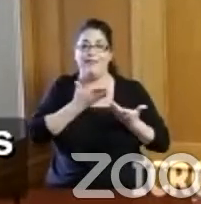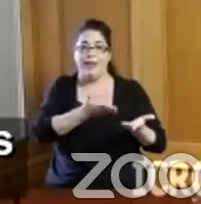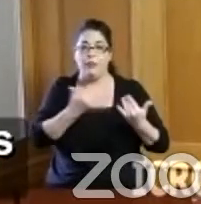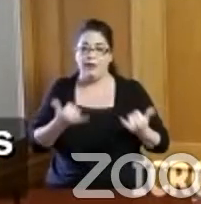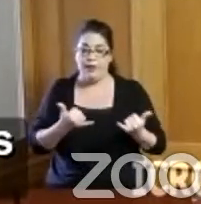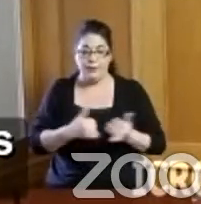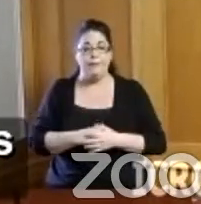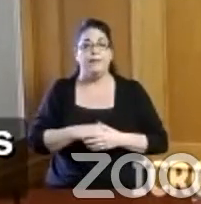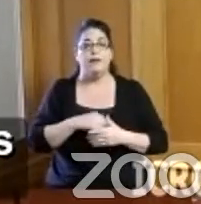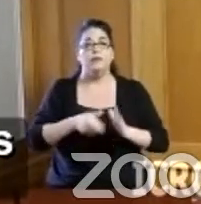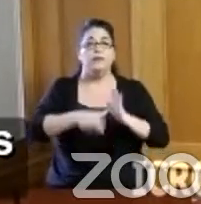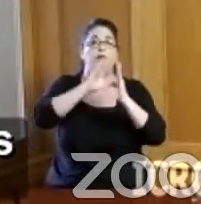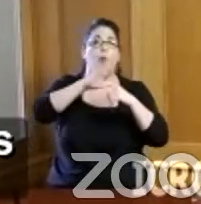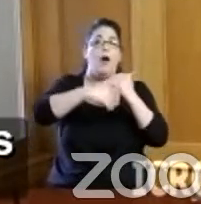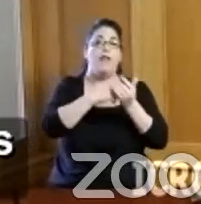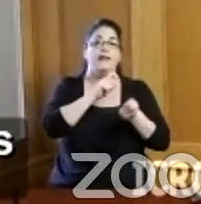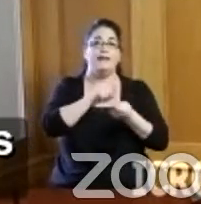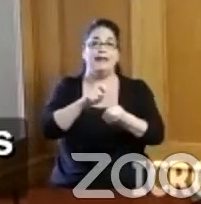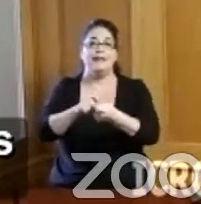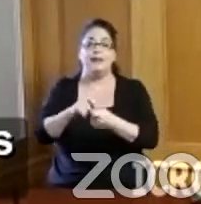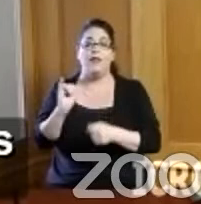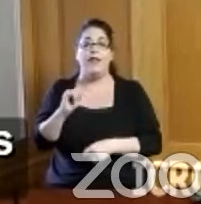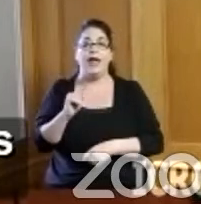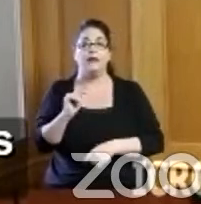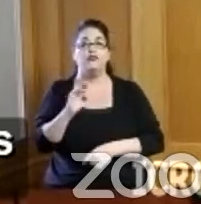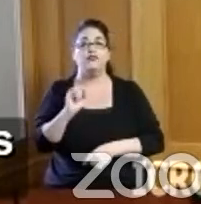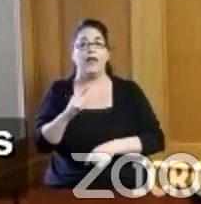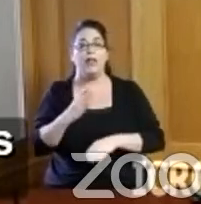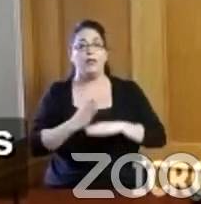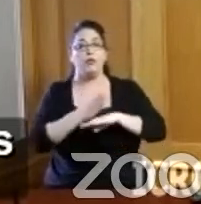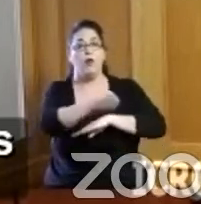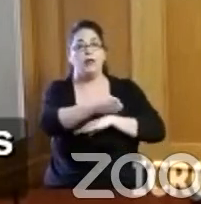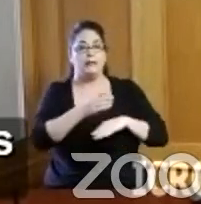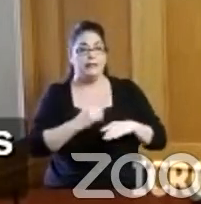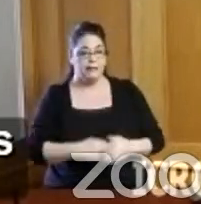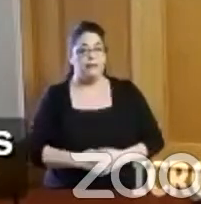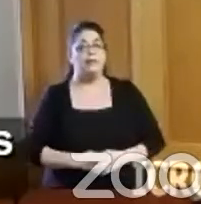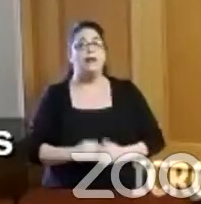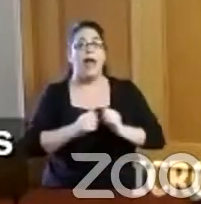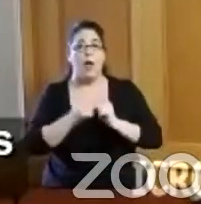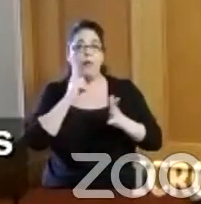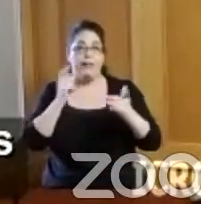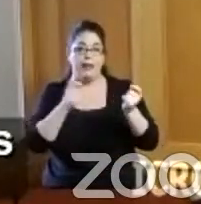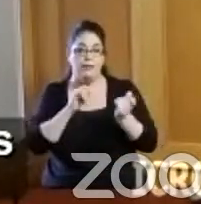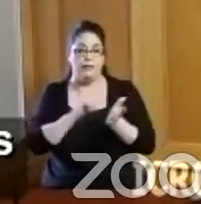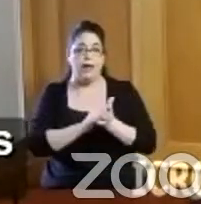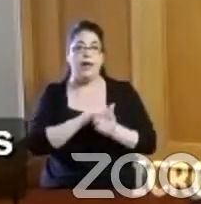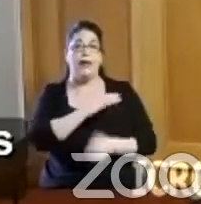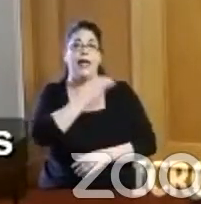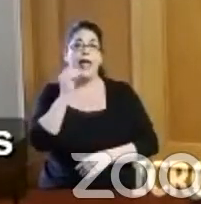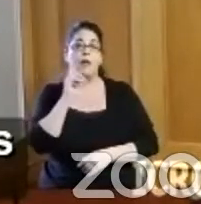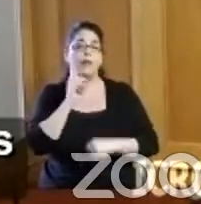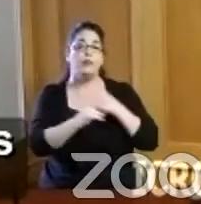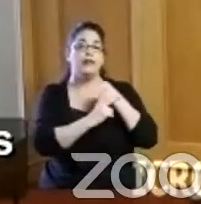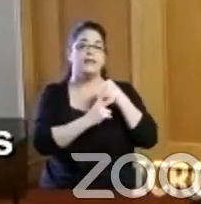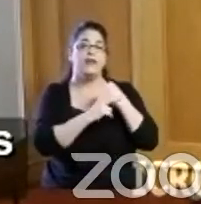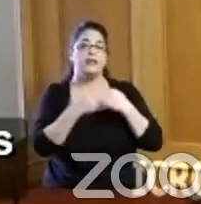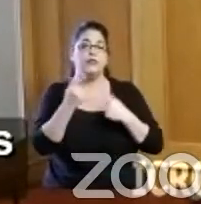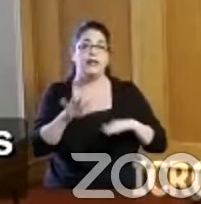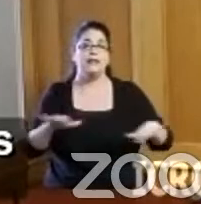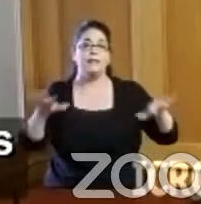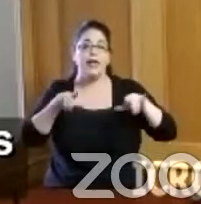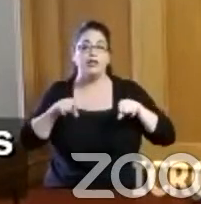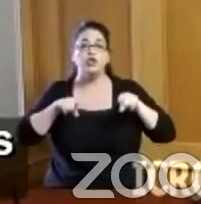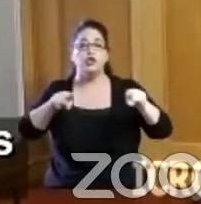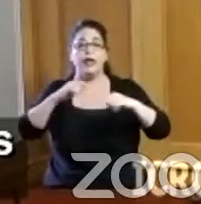of things like the trail crossing and how they're gonna handle that and the preservation of the green space during